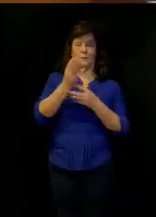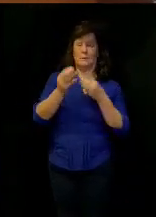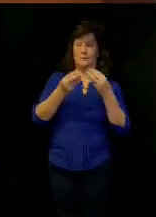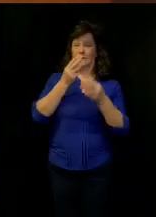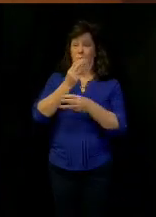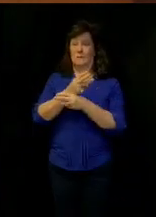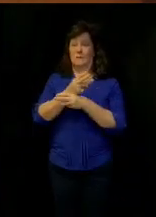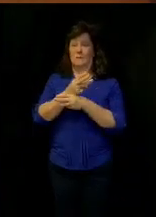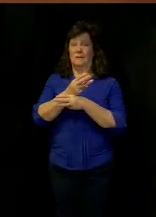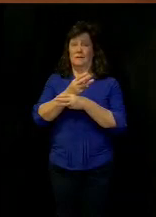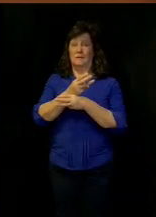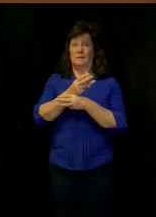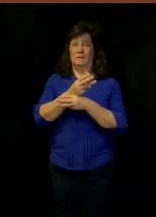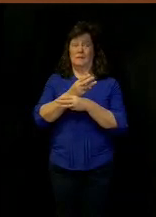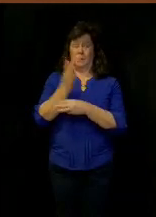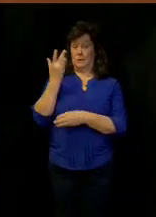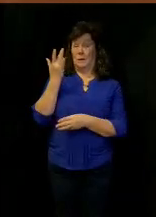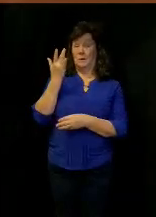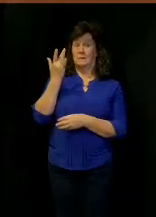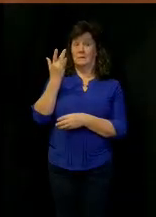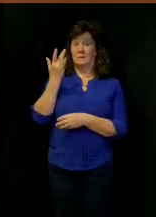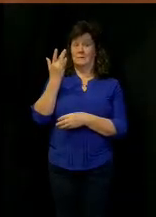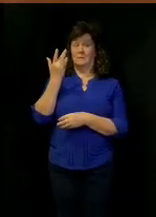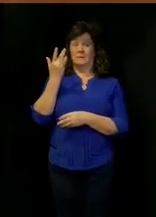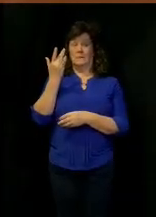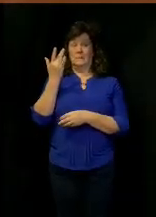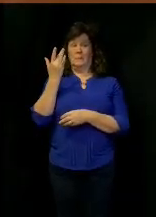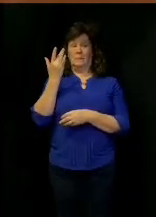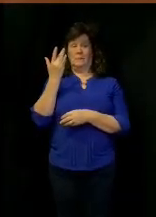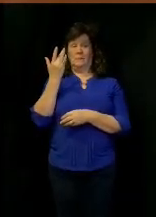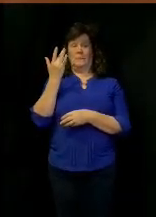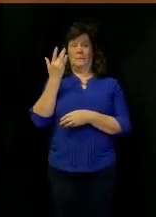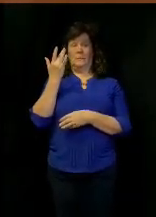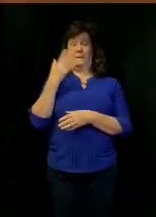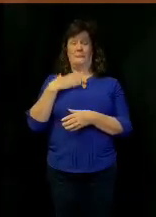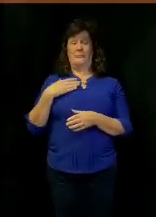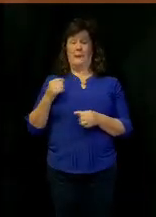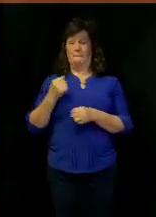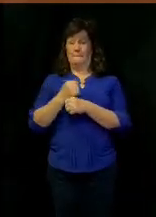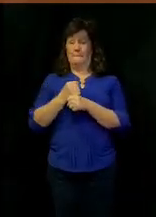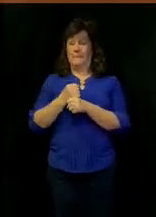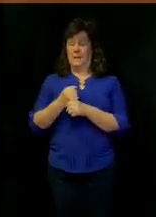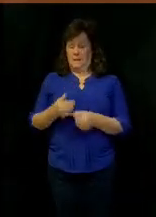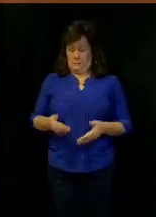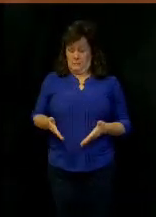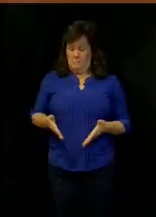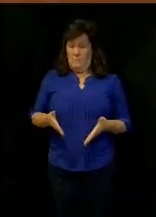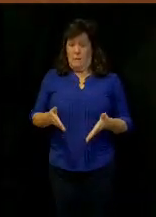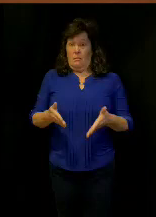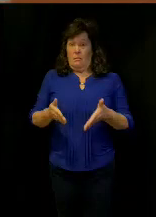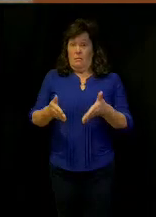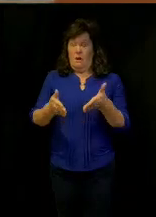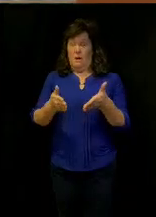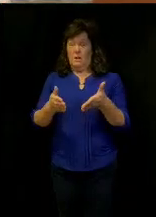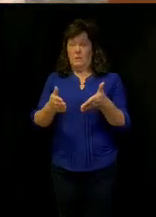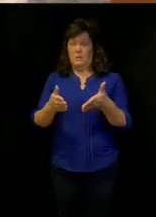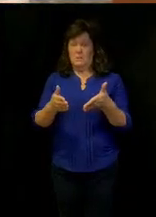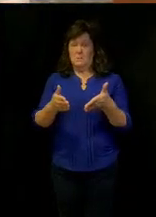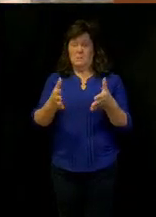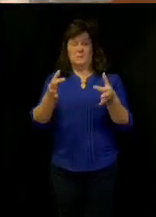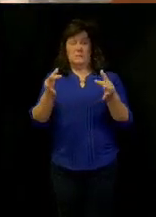I need to know this. Why? It's determining my life's course. It's determining how I live.